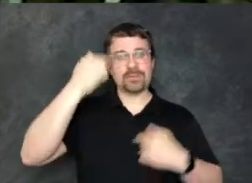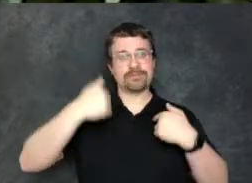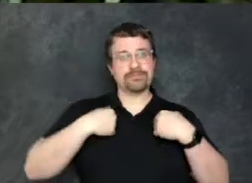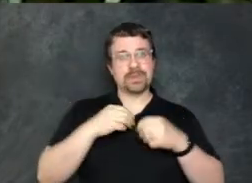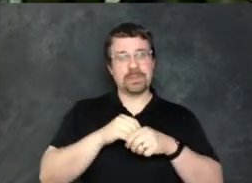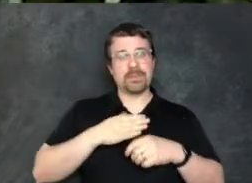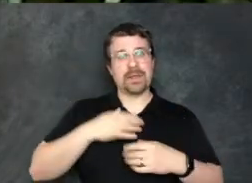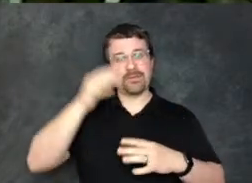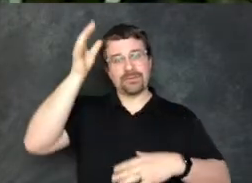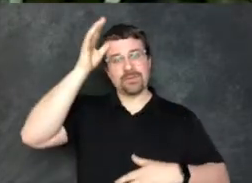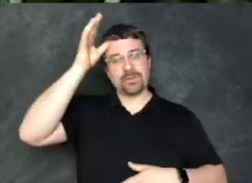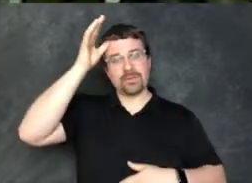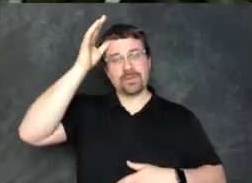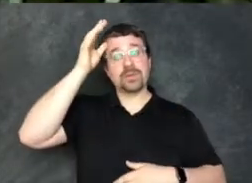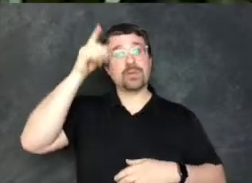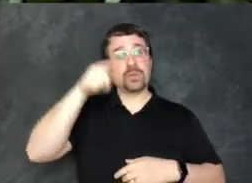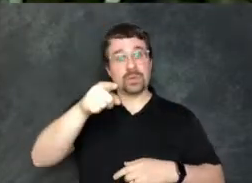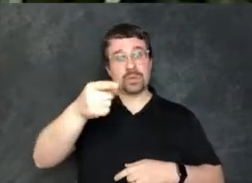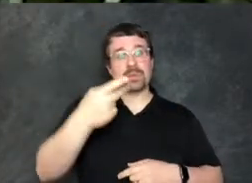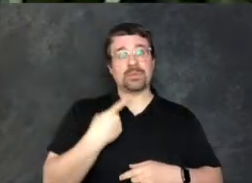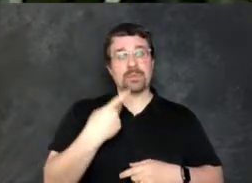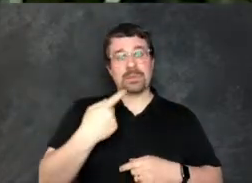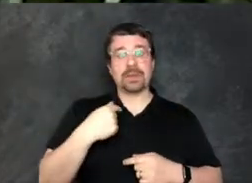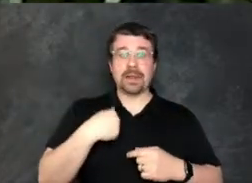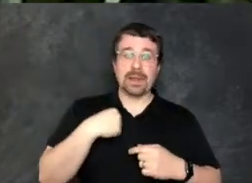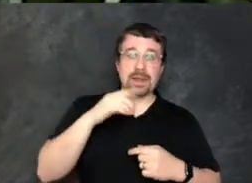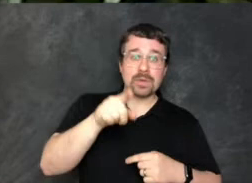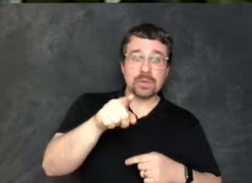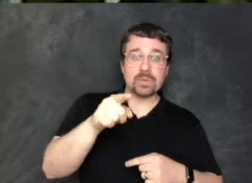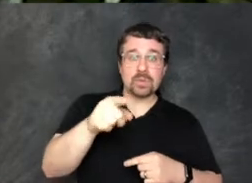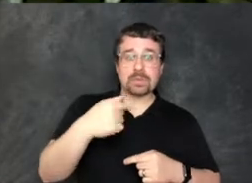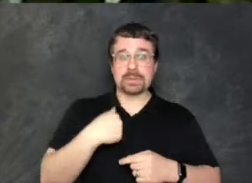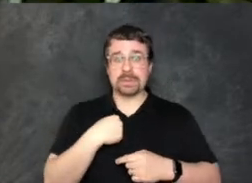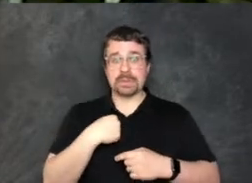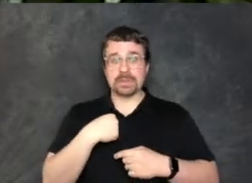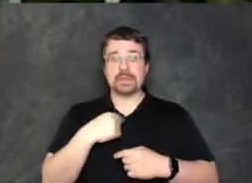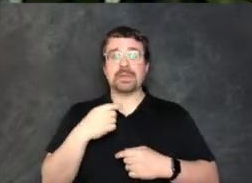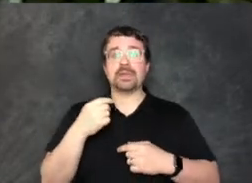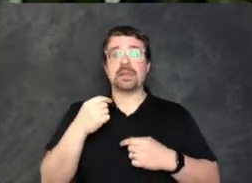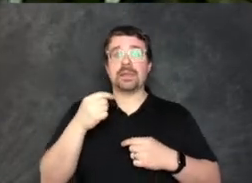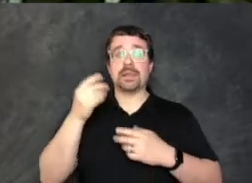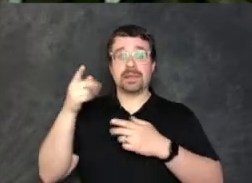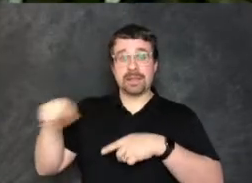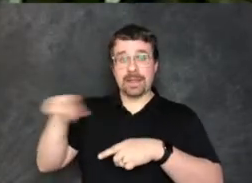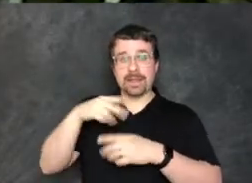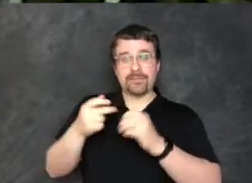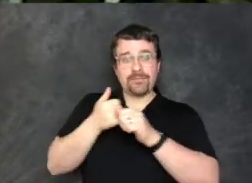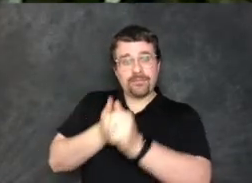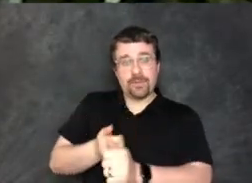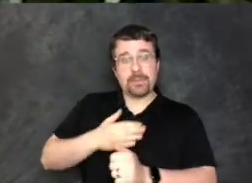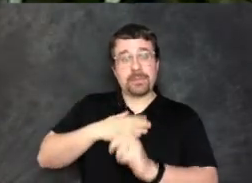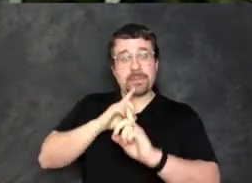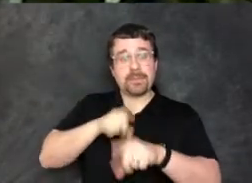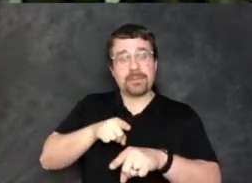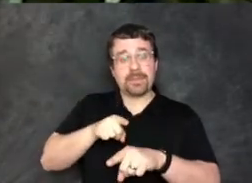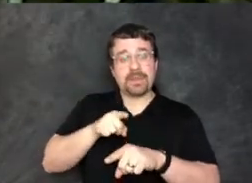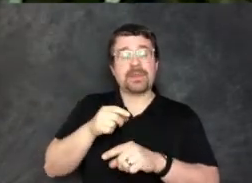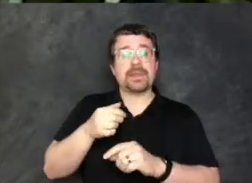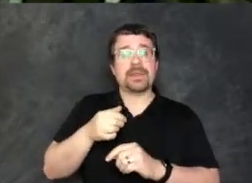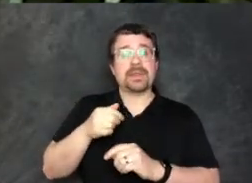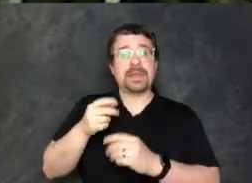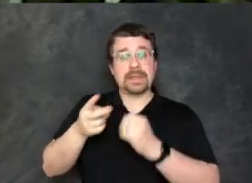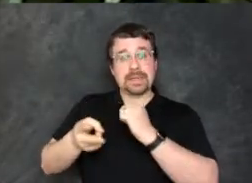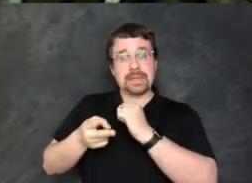day, you will know that I am in my Father, and you in me, and I in you. They who have kept